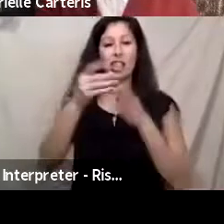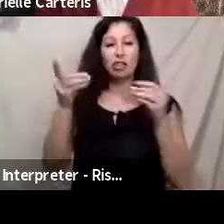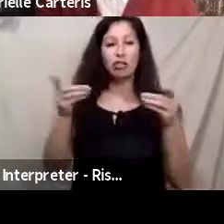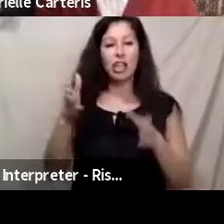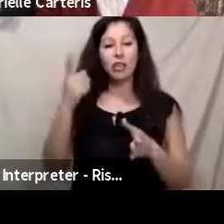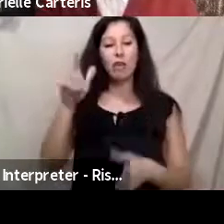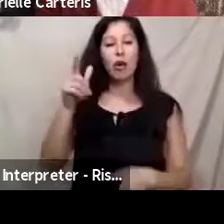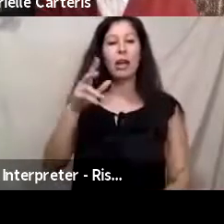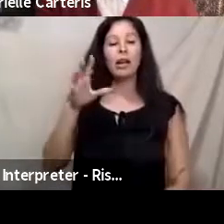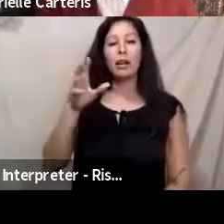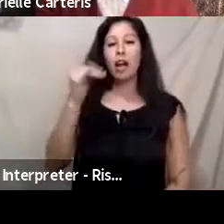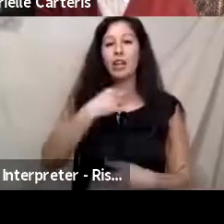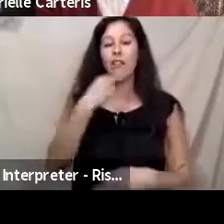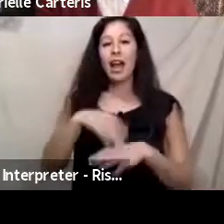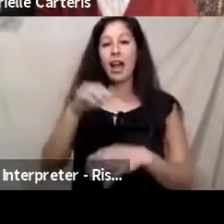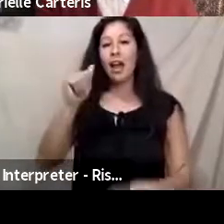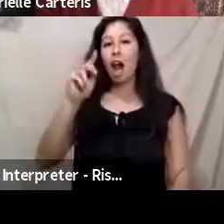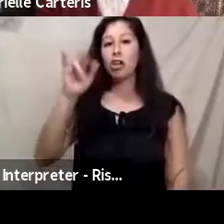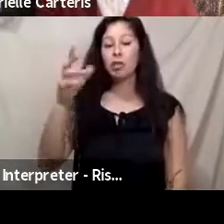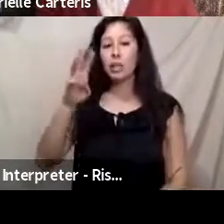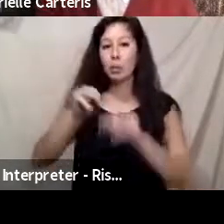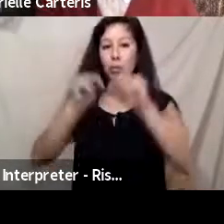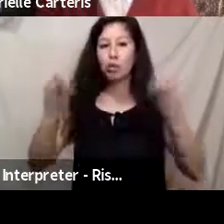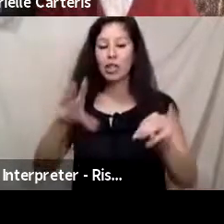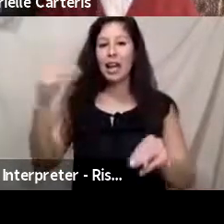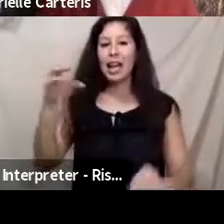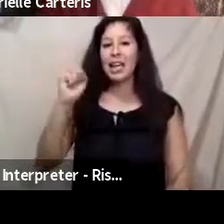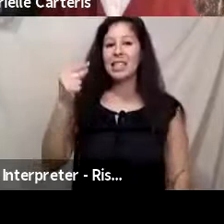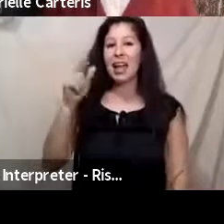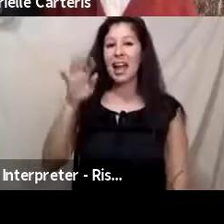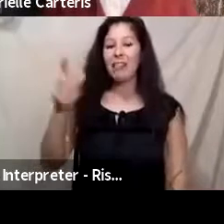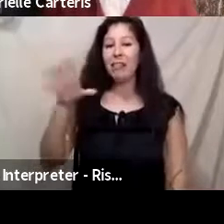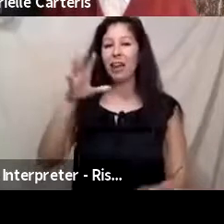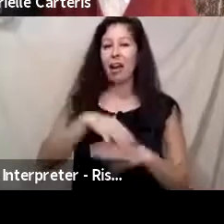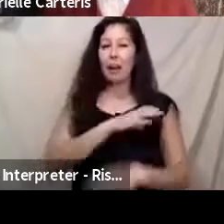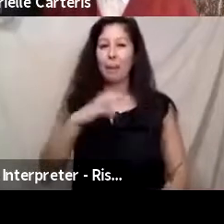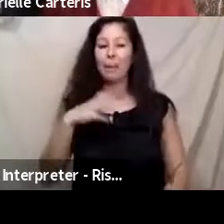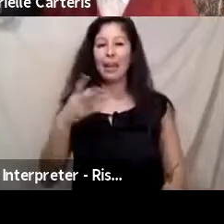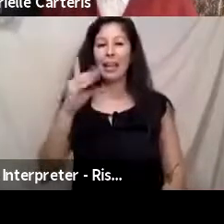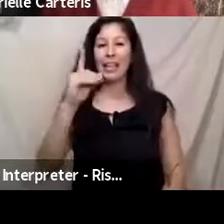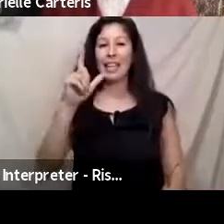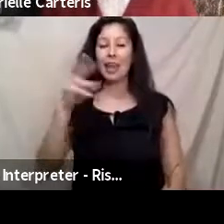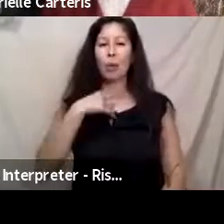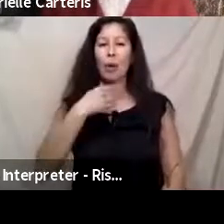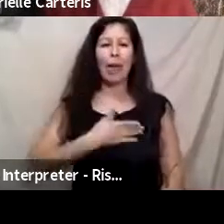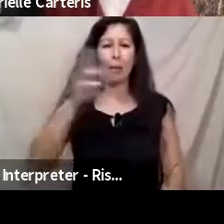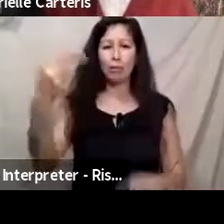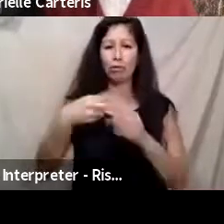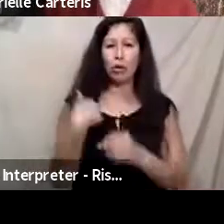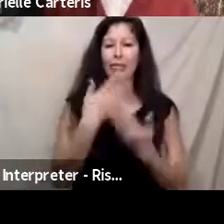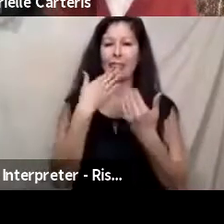Autry Museum and the chair of SAG-AFTRA's National Native Americans Committee. DeLanna, we are so happy to have you with us. Thank